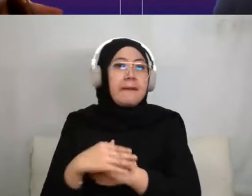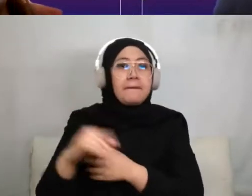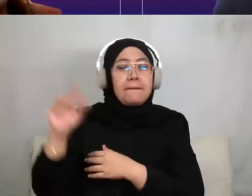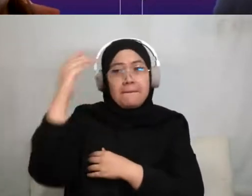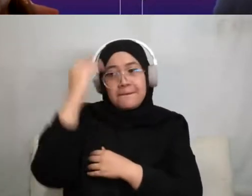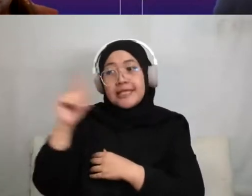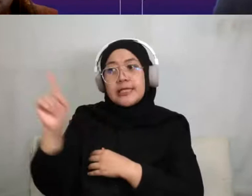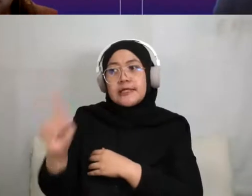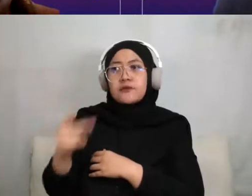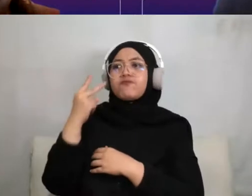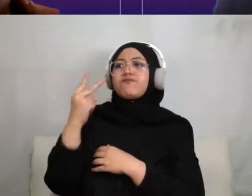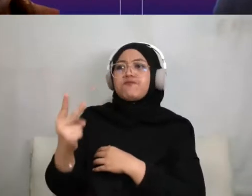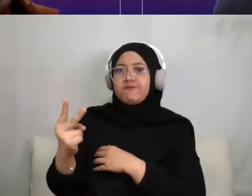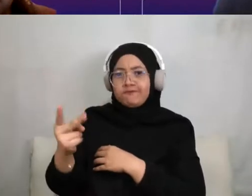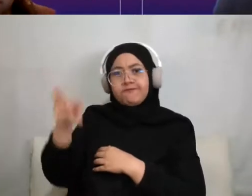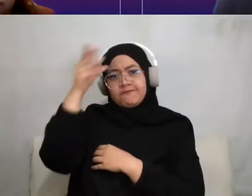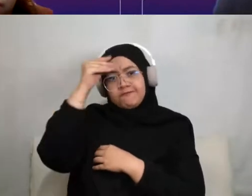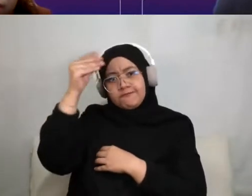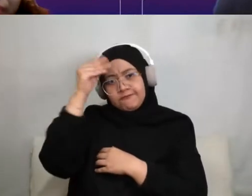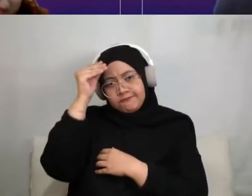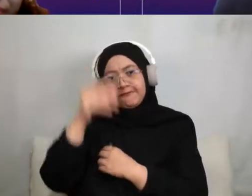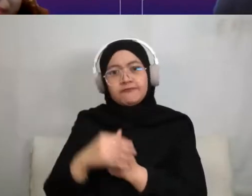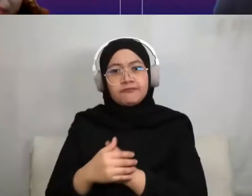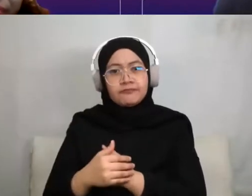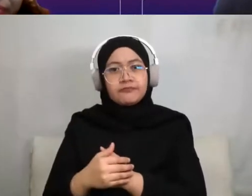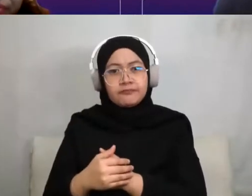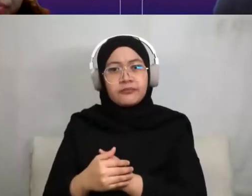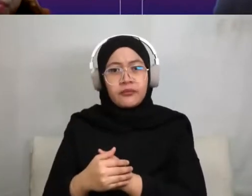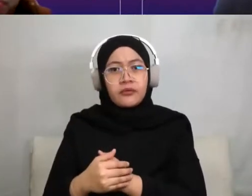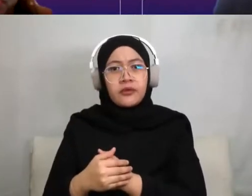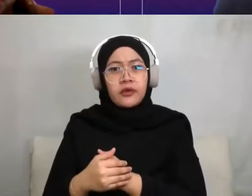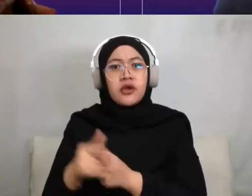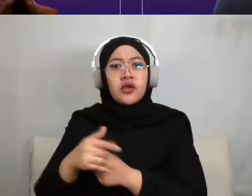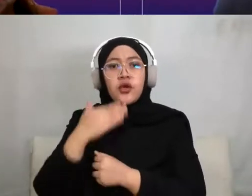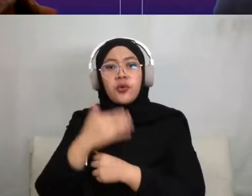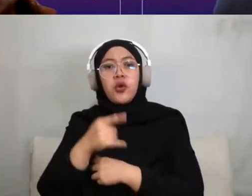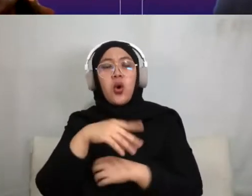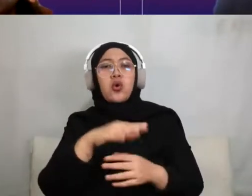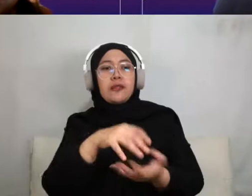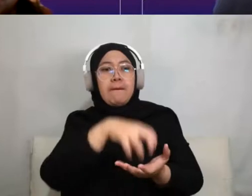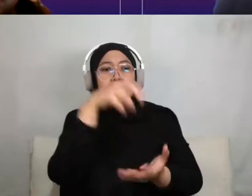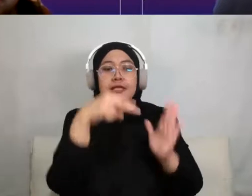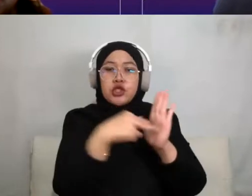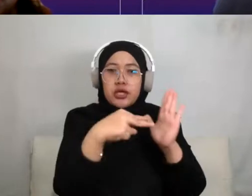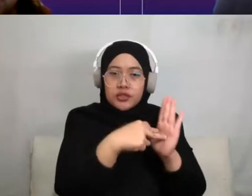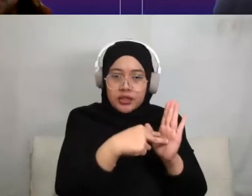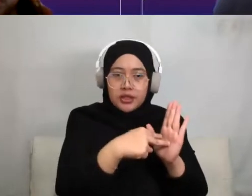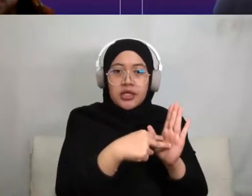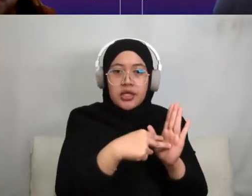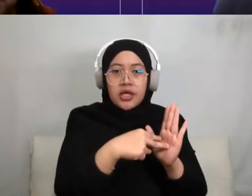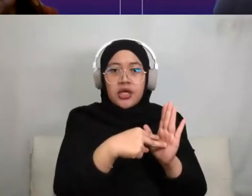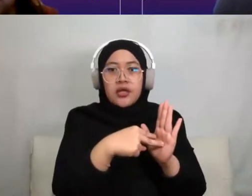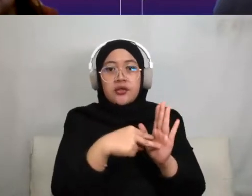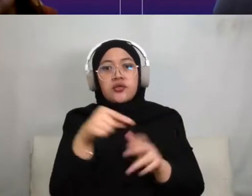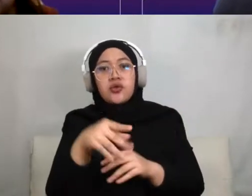to the existing depots, operation locations, so that they can understand the routes, how routes are designed, right? What are the challenges involved